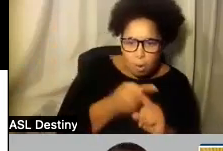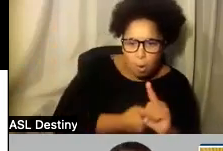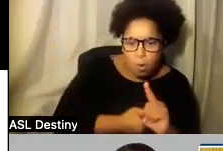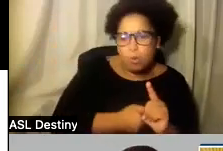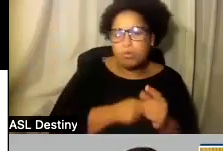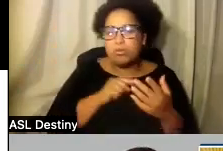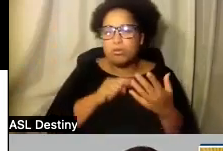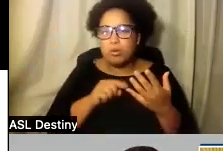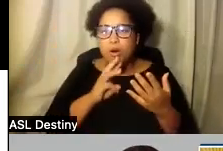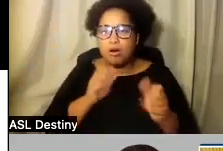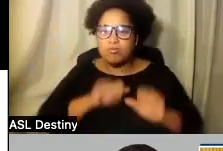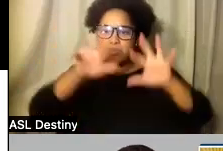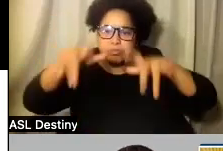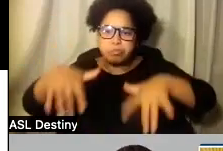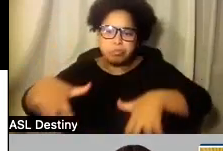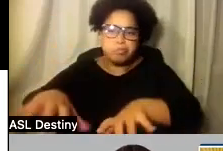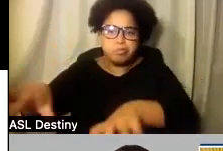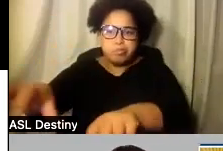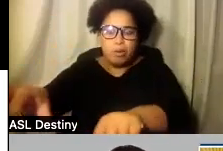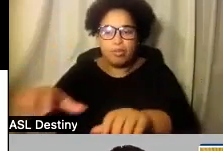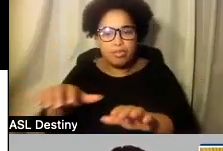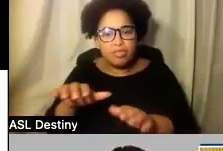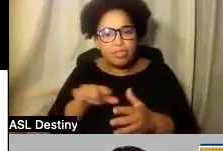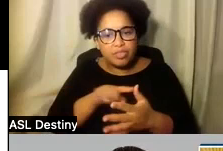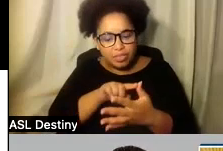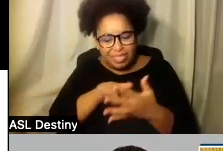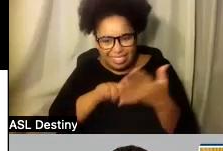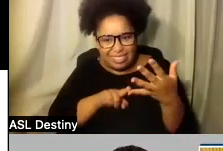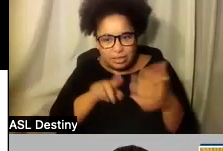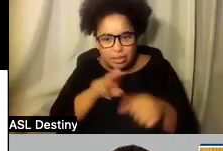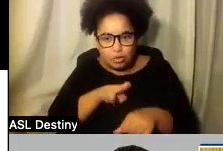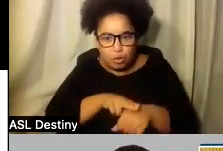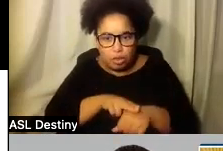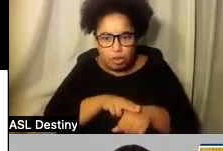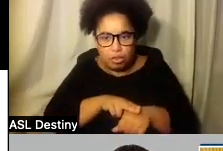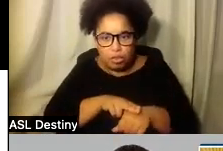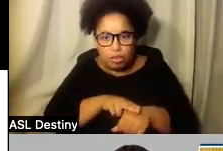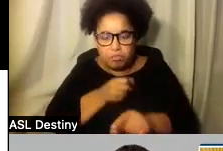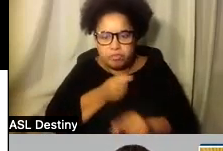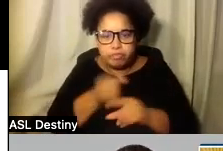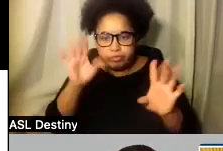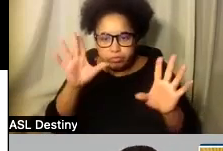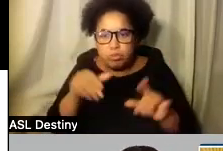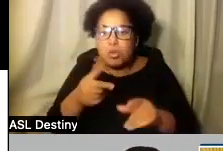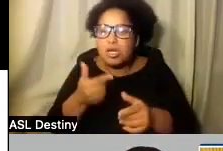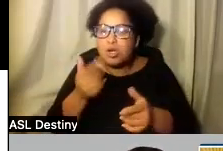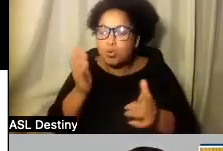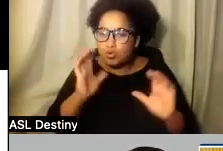tsunamis, whatever it might be. We're looking for projects that mitigate against those